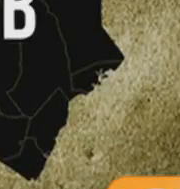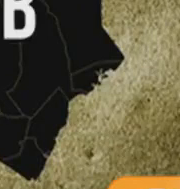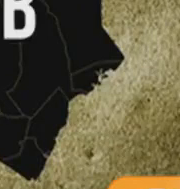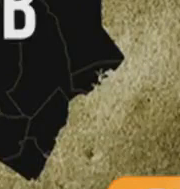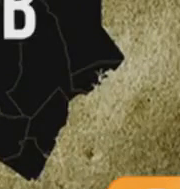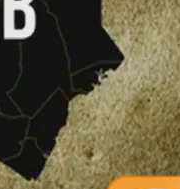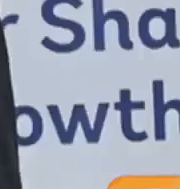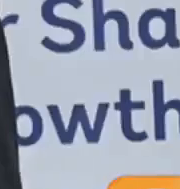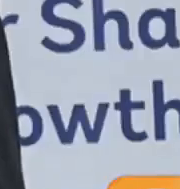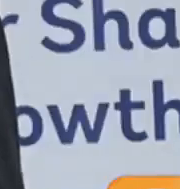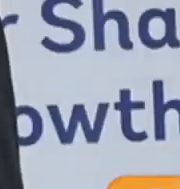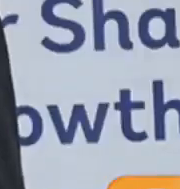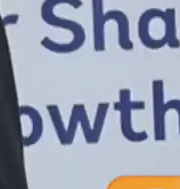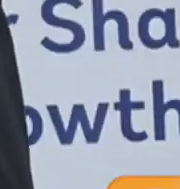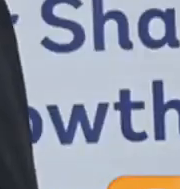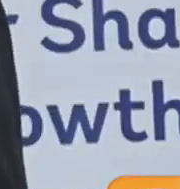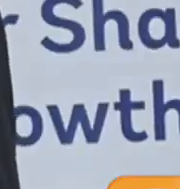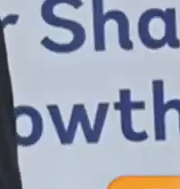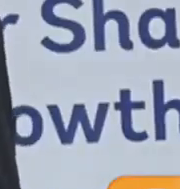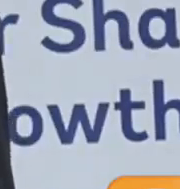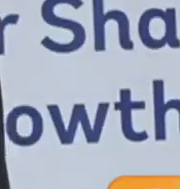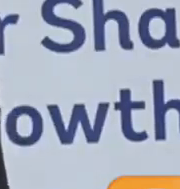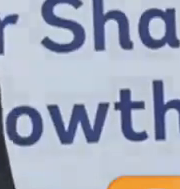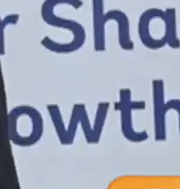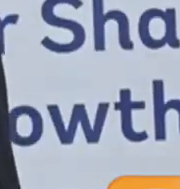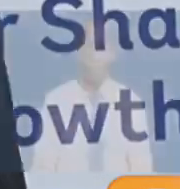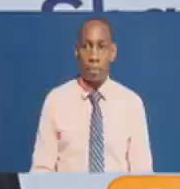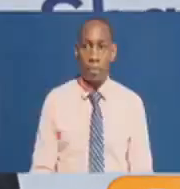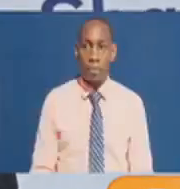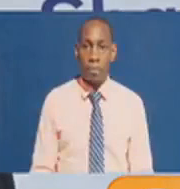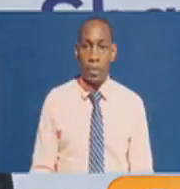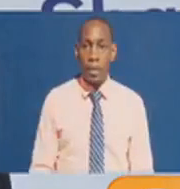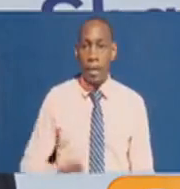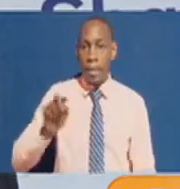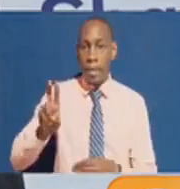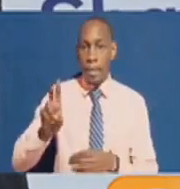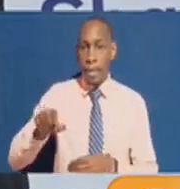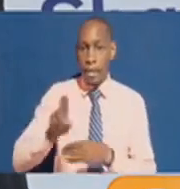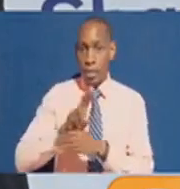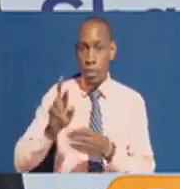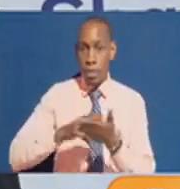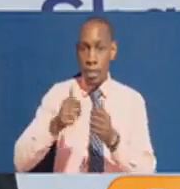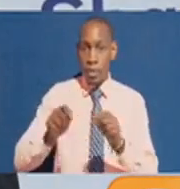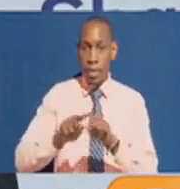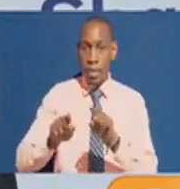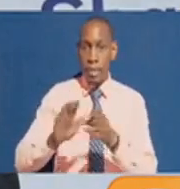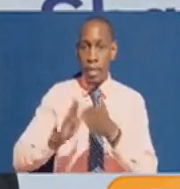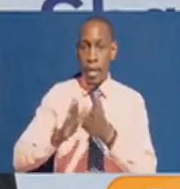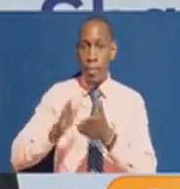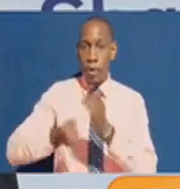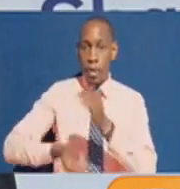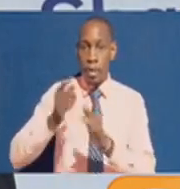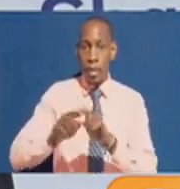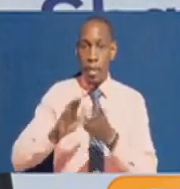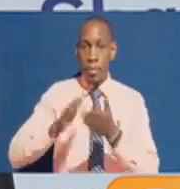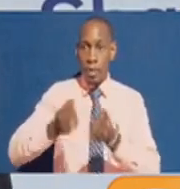same. It's an entirely different game. The country has to make far better use of its resources, become more productive, become more